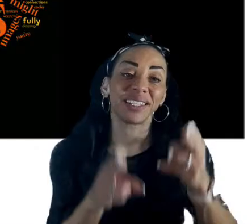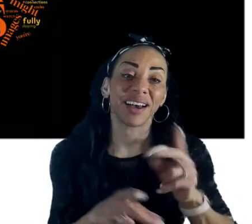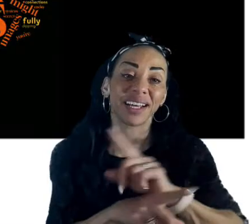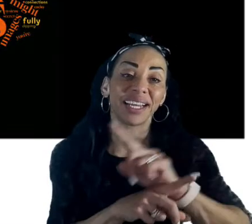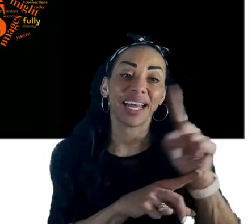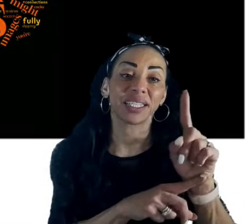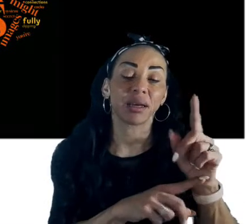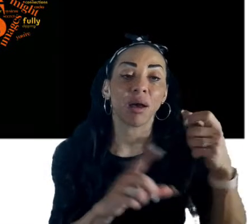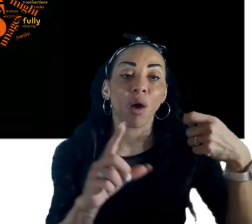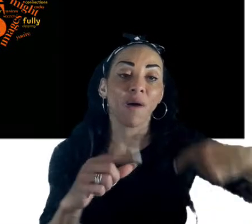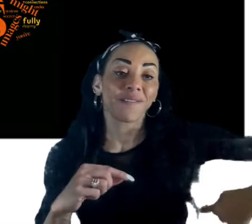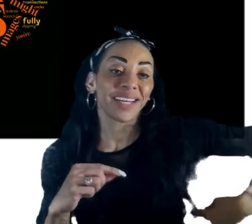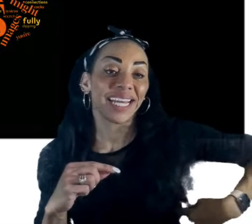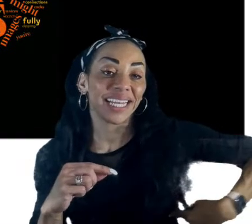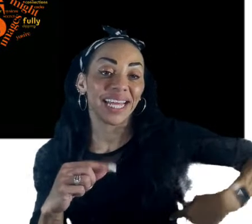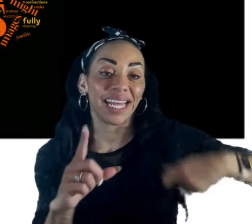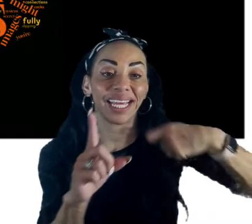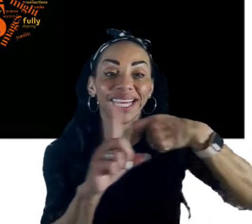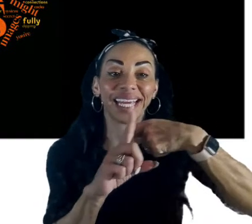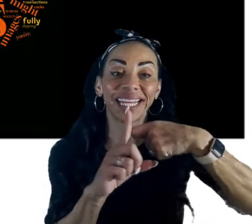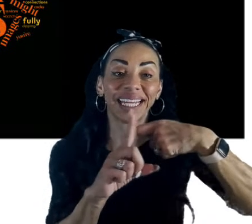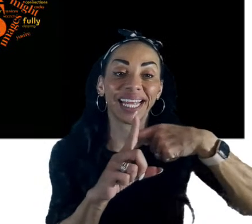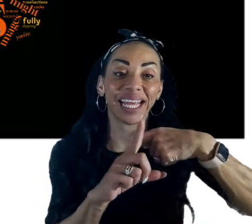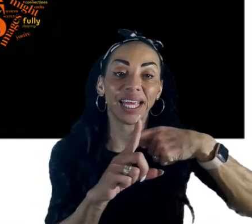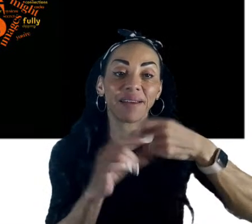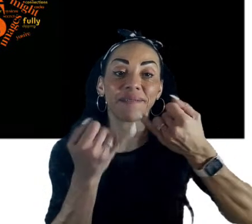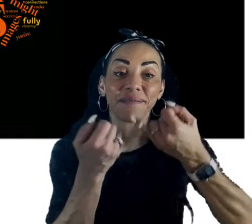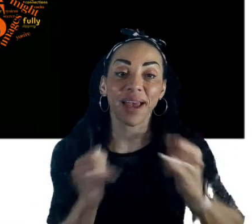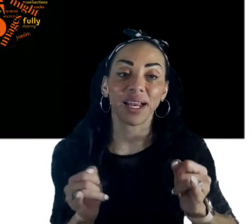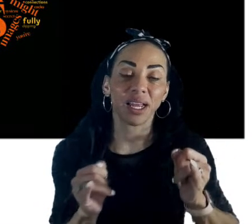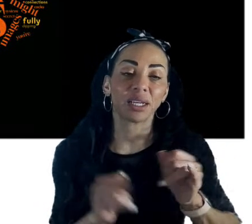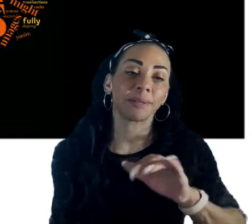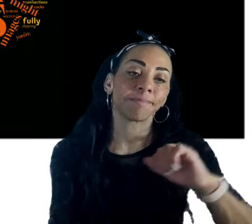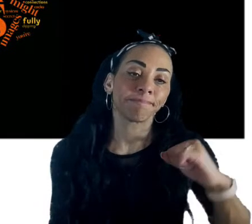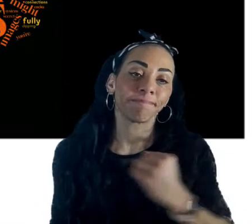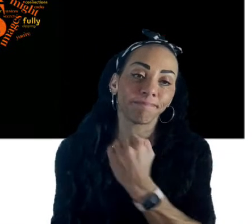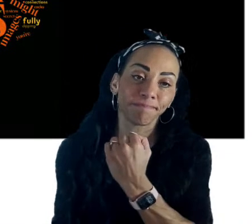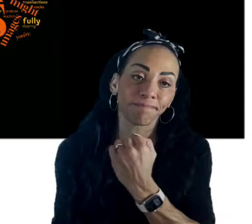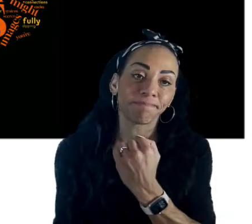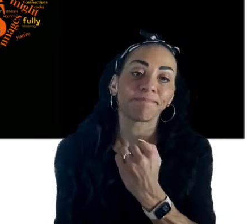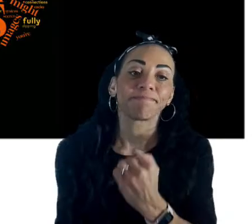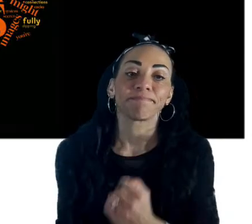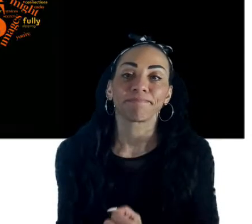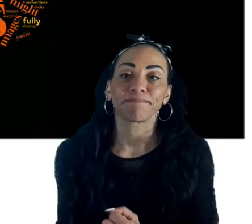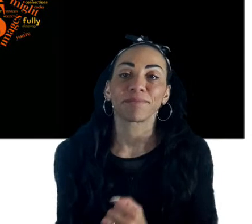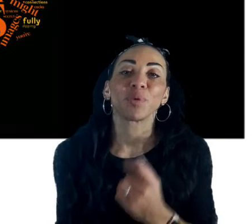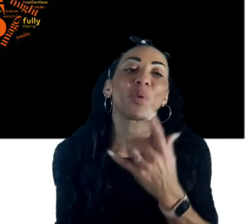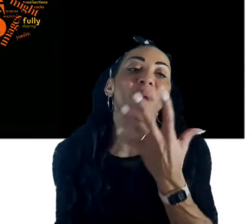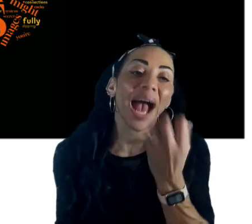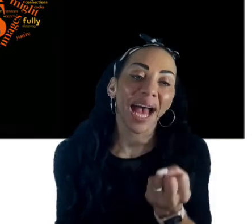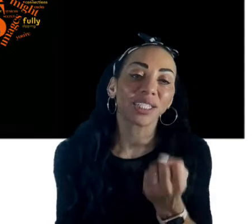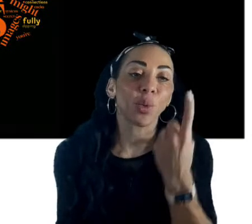So poor George. But at least we did have a perfect, I would say, month together.